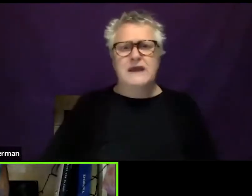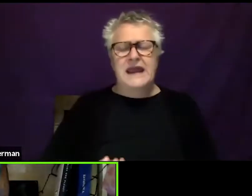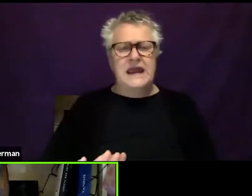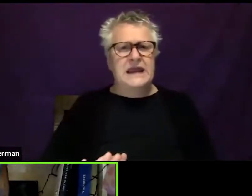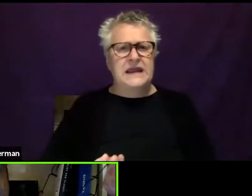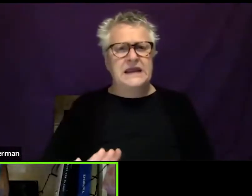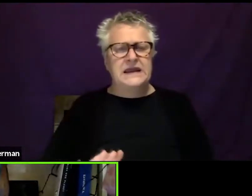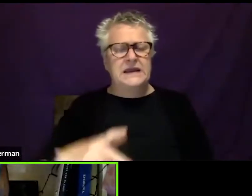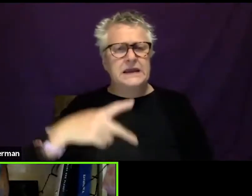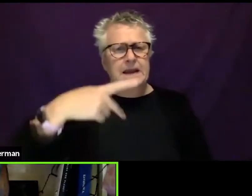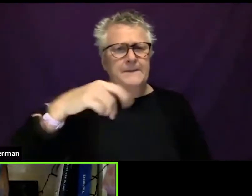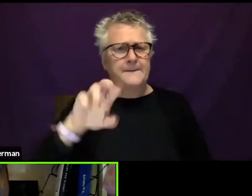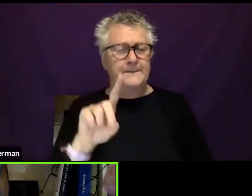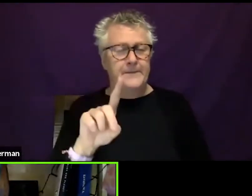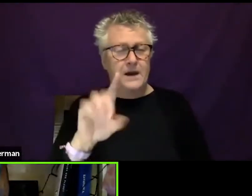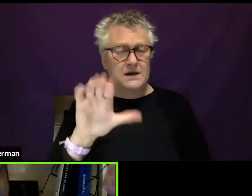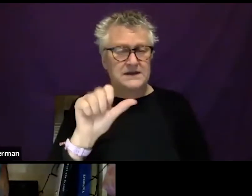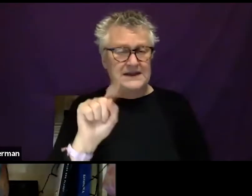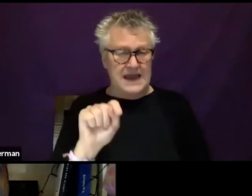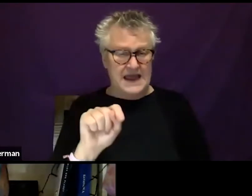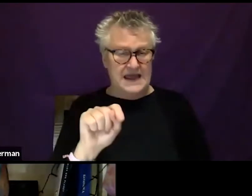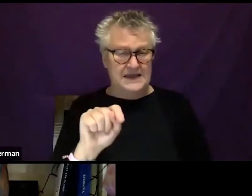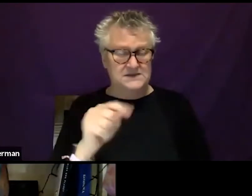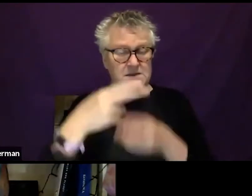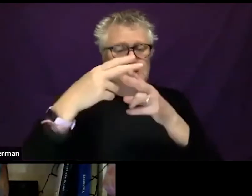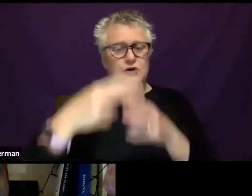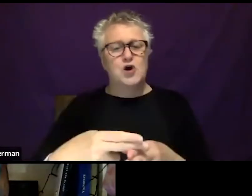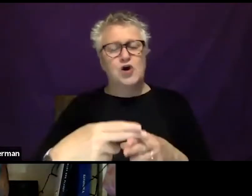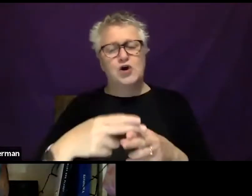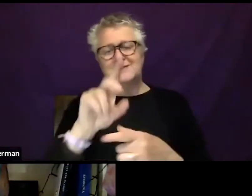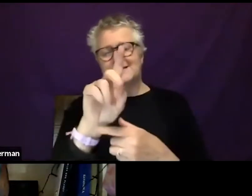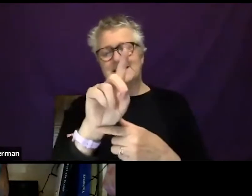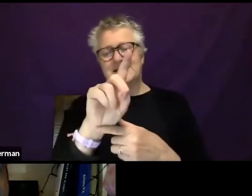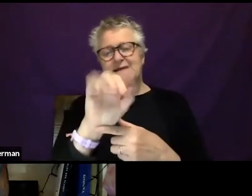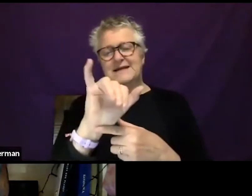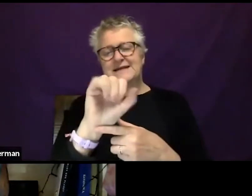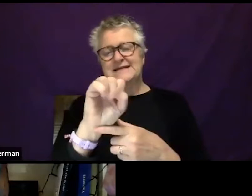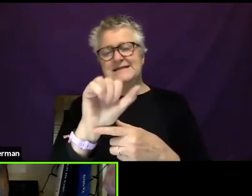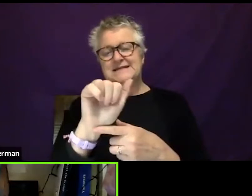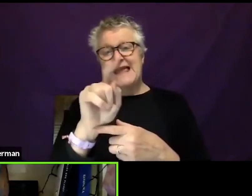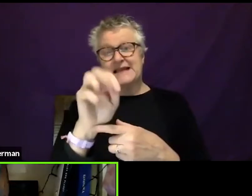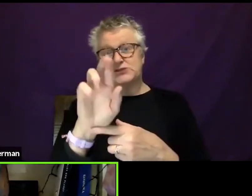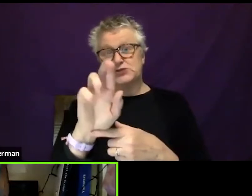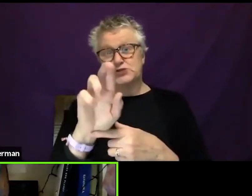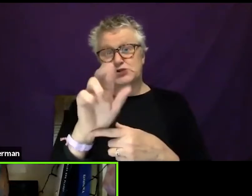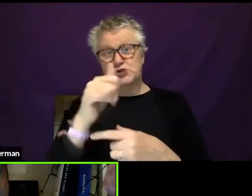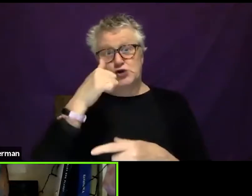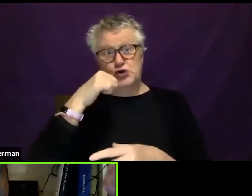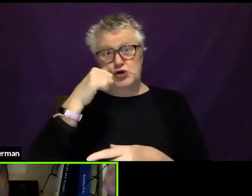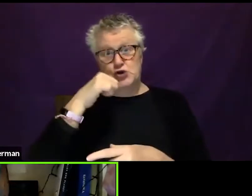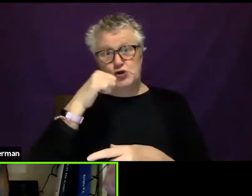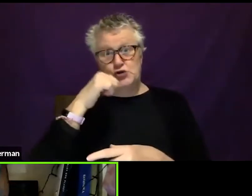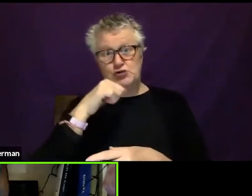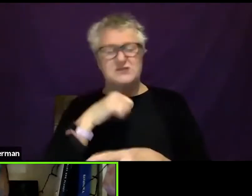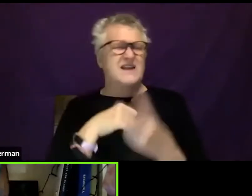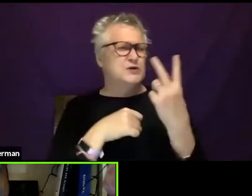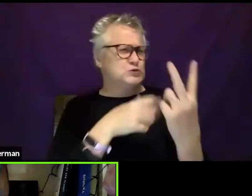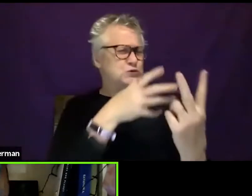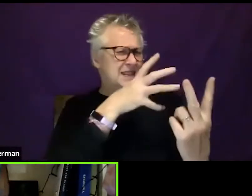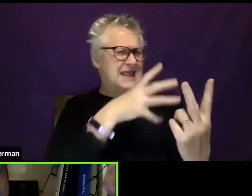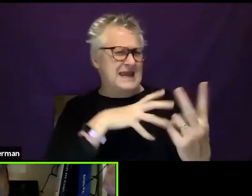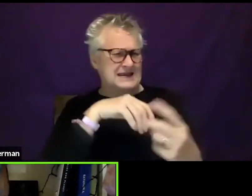called Disaster Girls. Oh. And they are 2 ladies in California